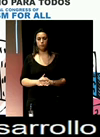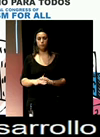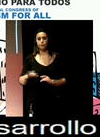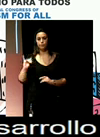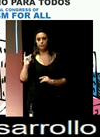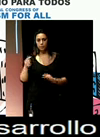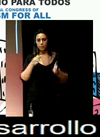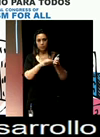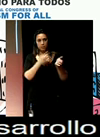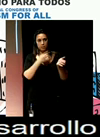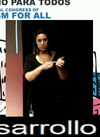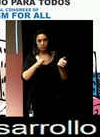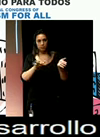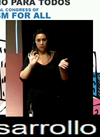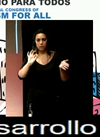that level.